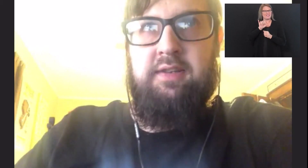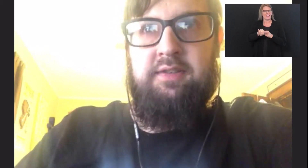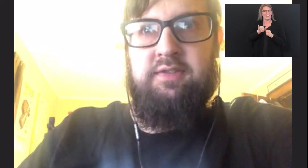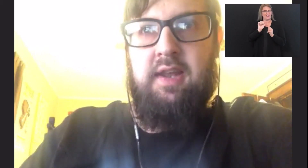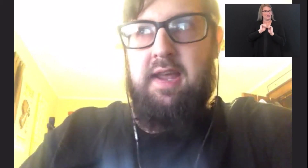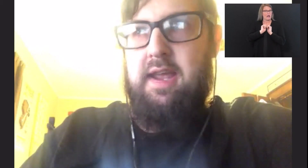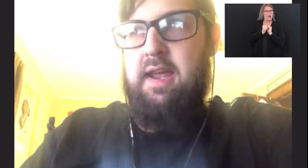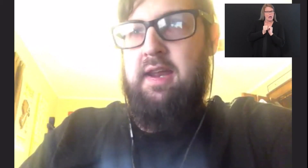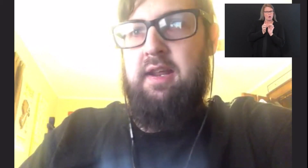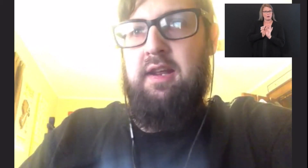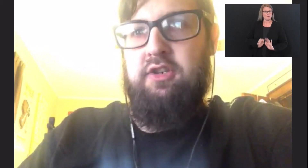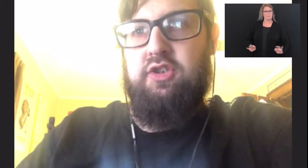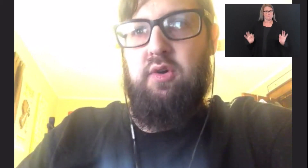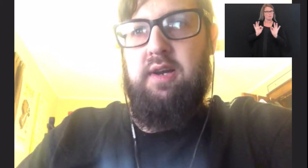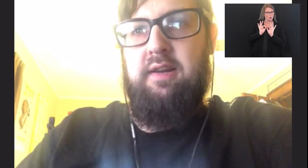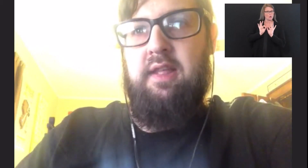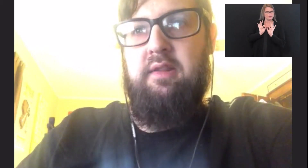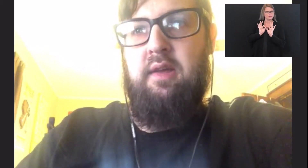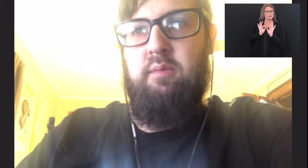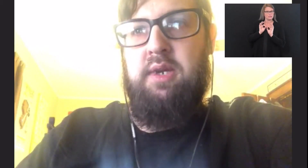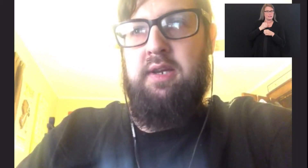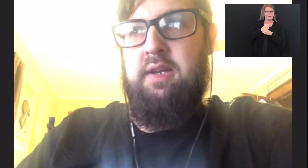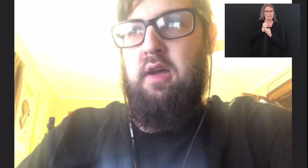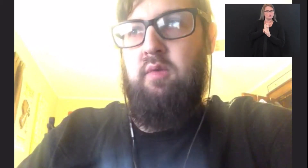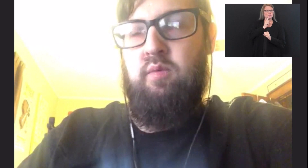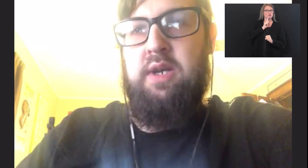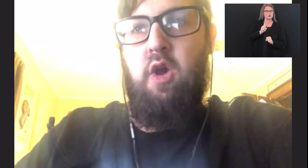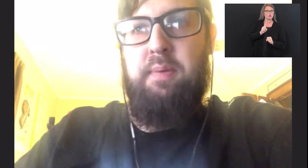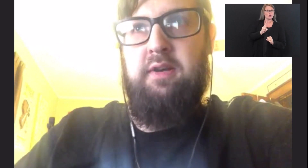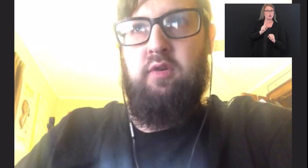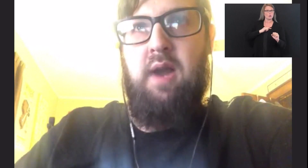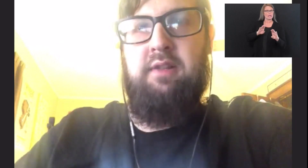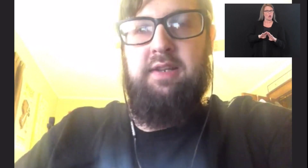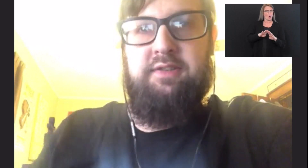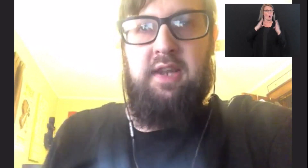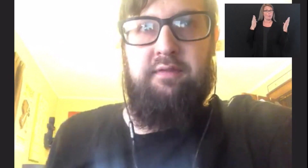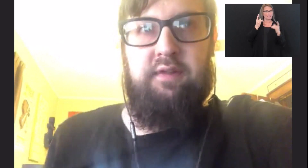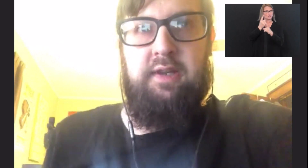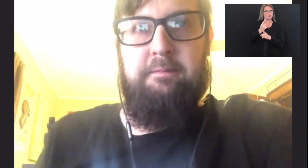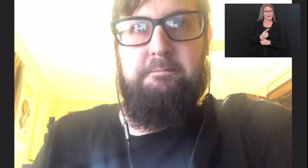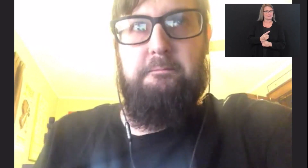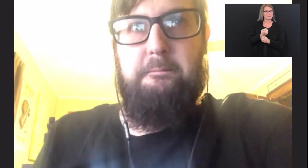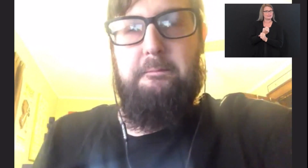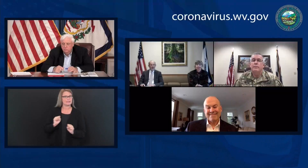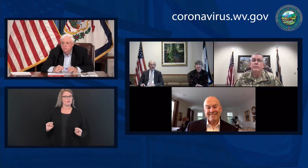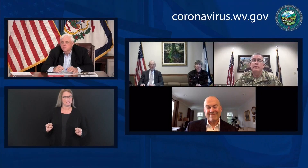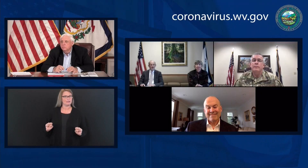component is and assuring that we reopen correctly and safely.